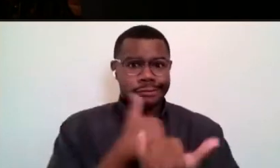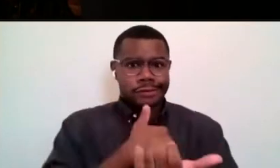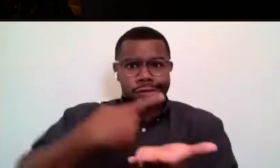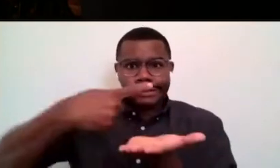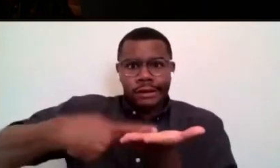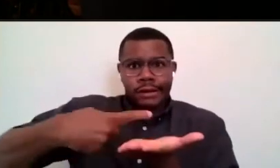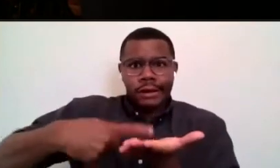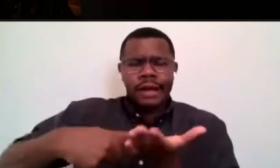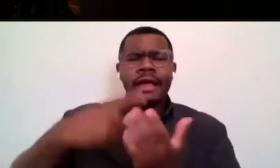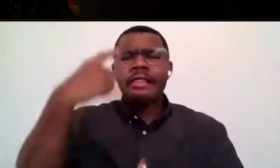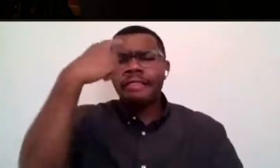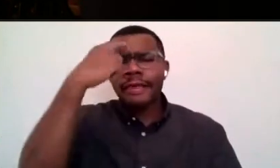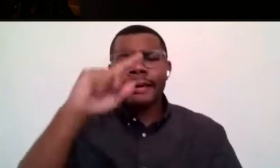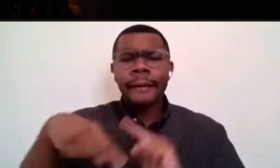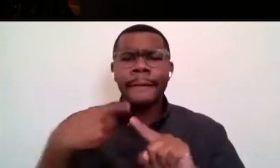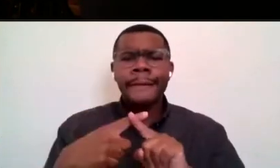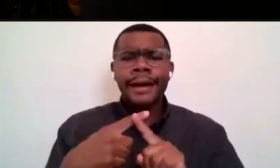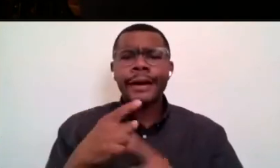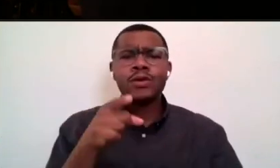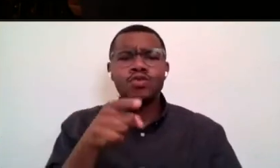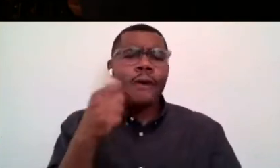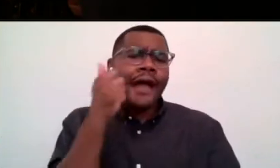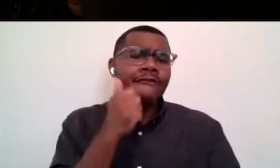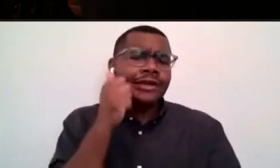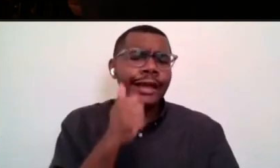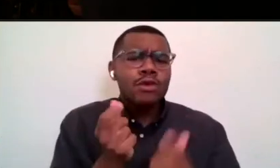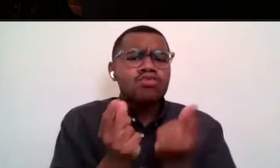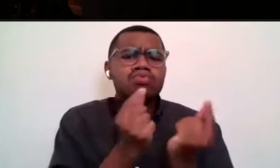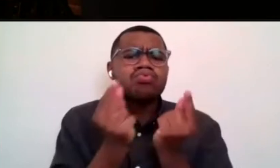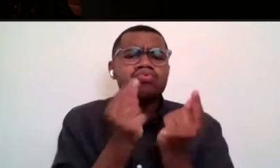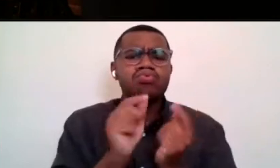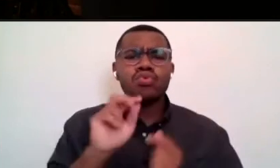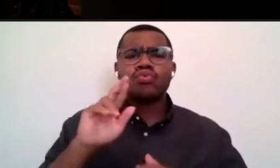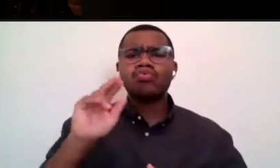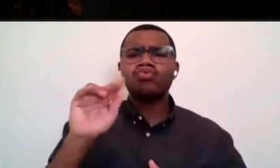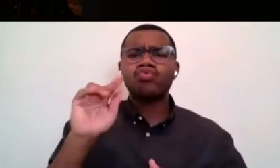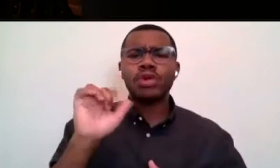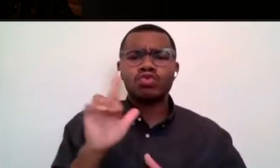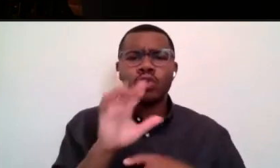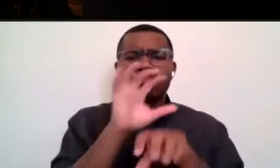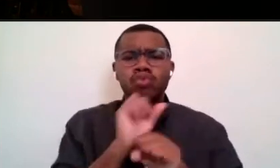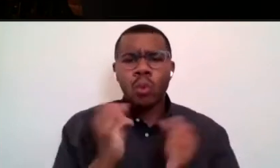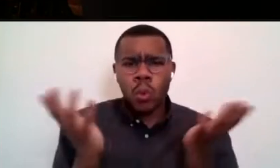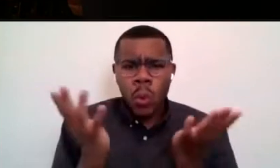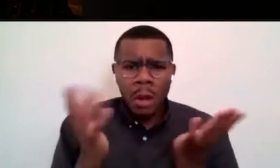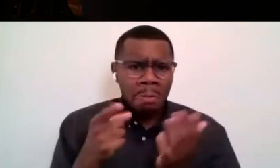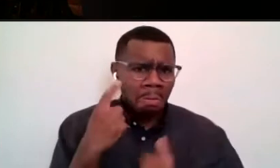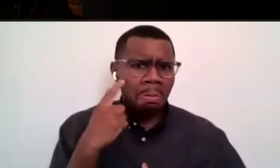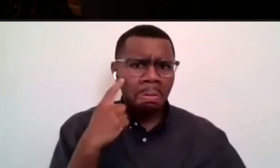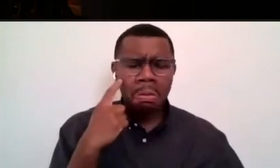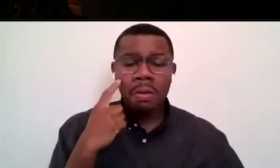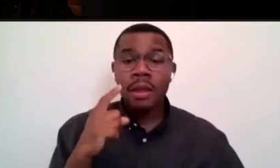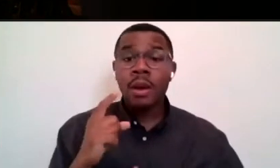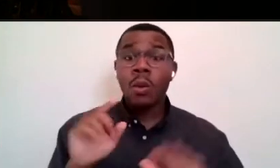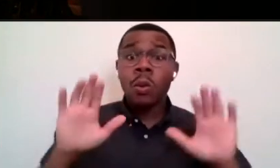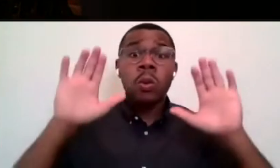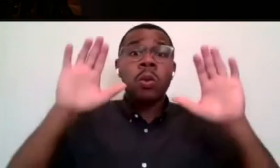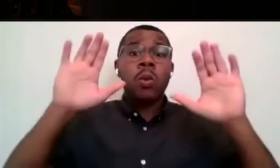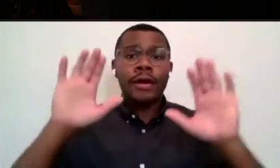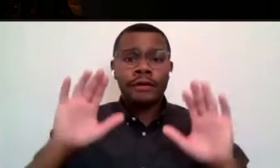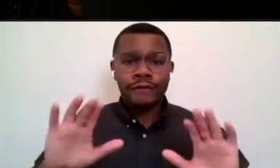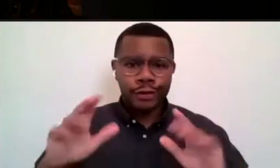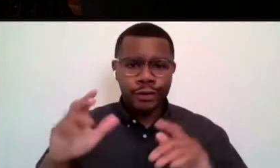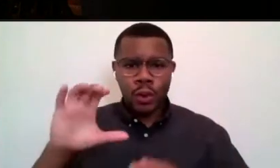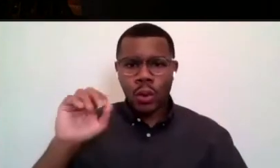kind of rituals that you engage in every day, you know? There is a wonderful choreographer, Amara,